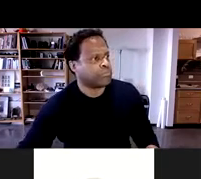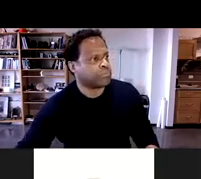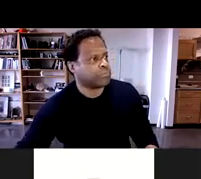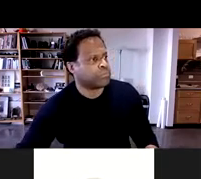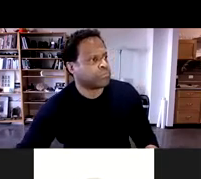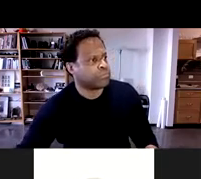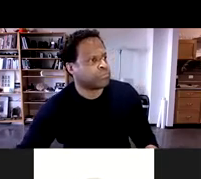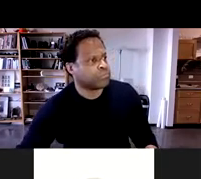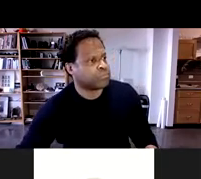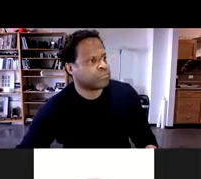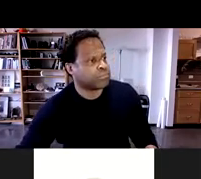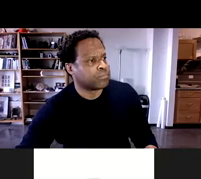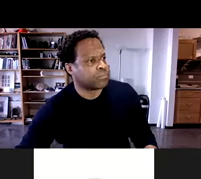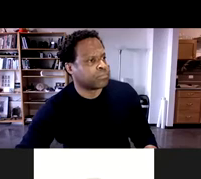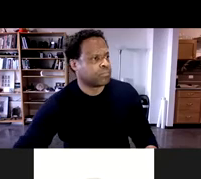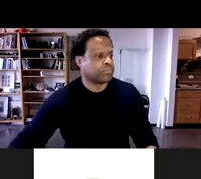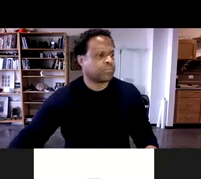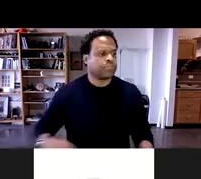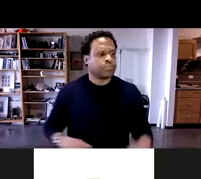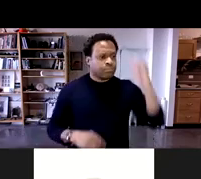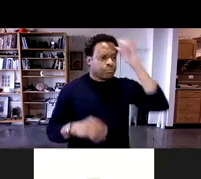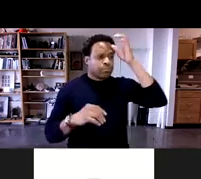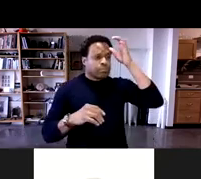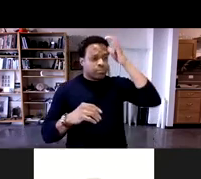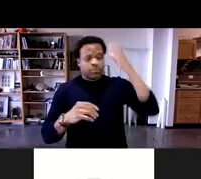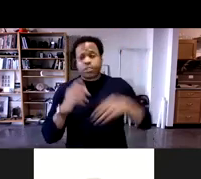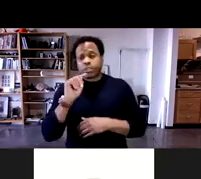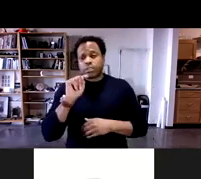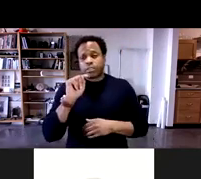one with you and just have one ready to go if you need to write a note to someone.